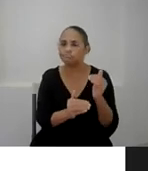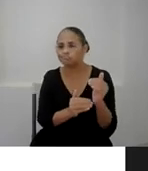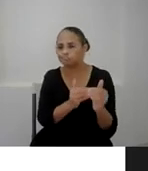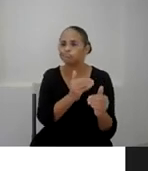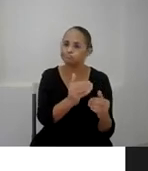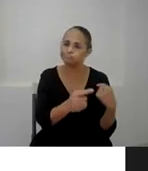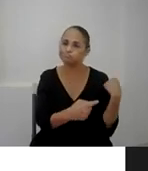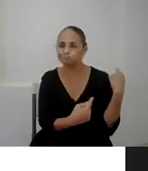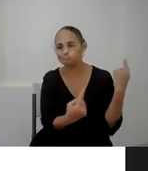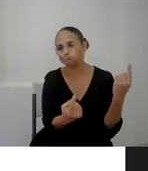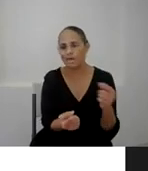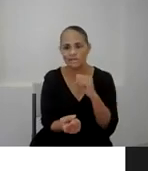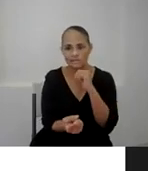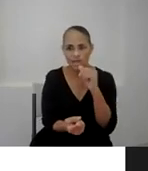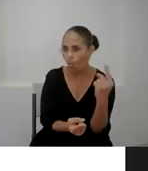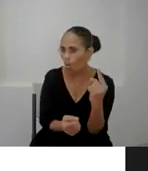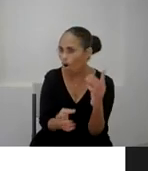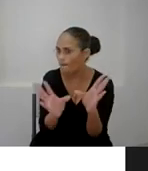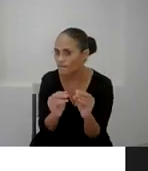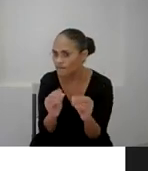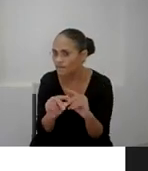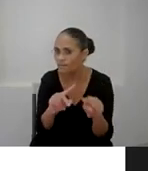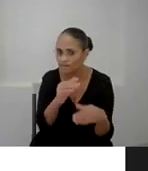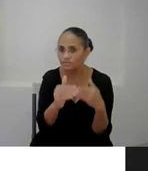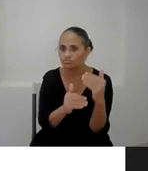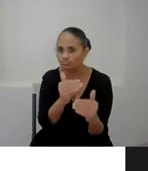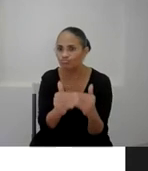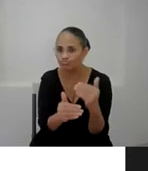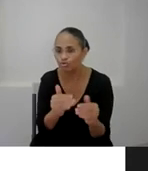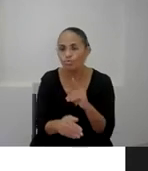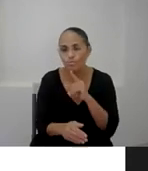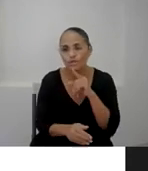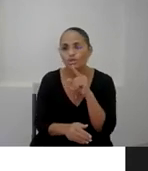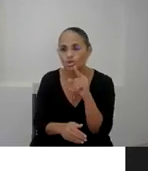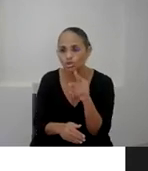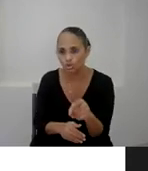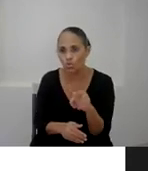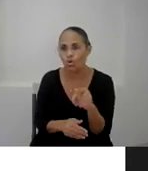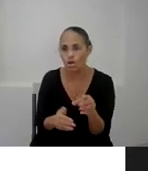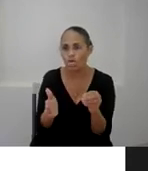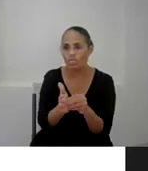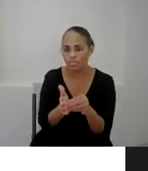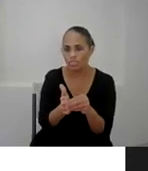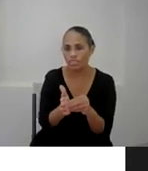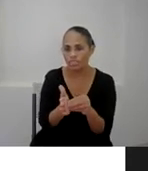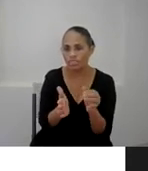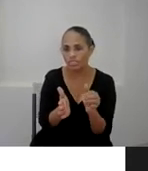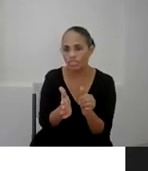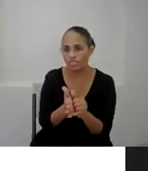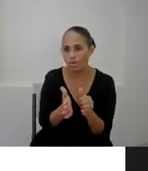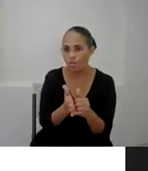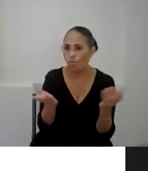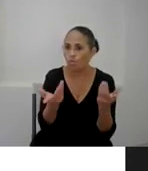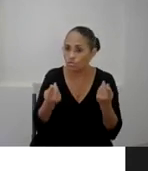a one-off meeting. It's continuing to make sure that we are ratcheting up what we are trying to